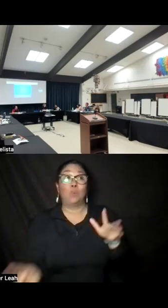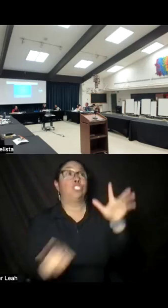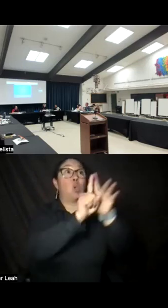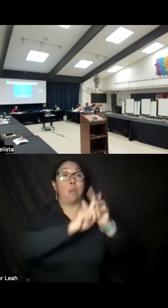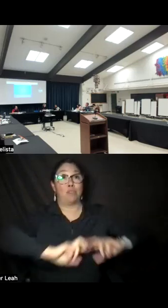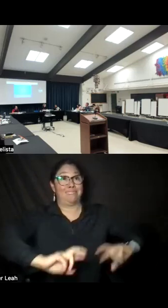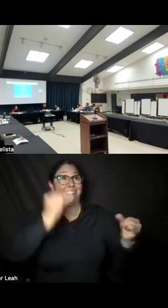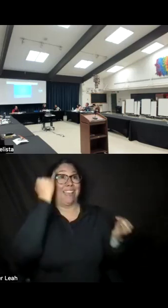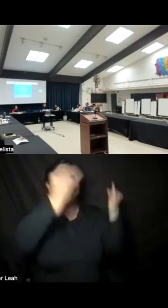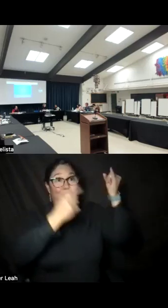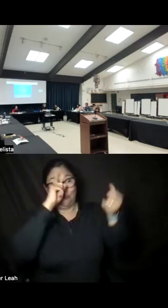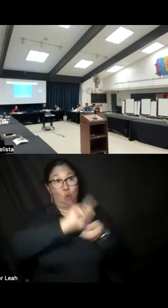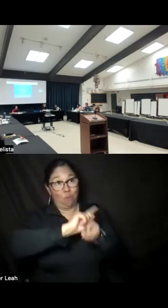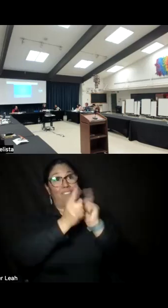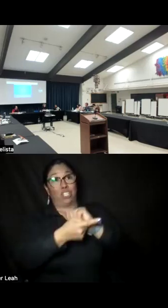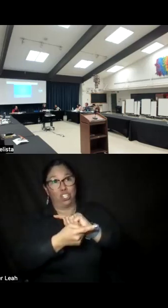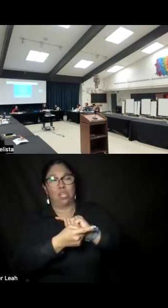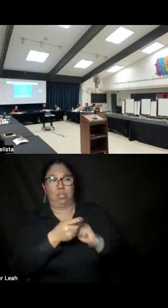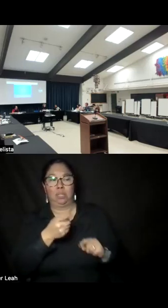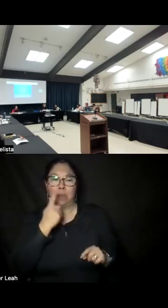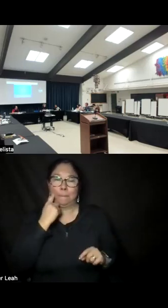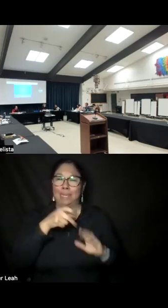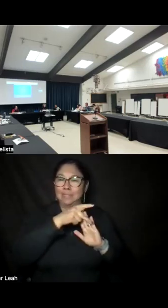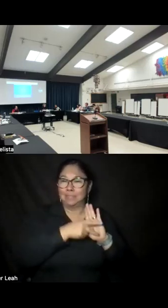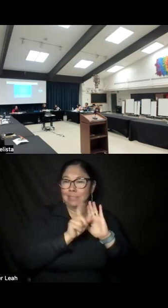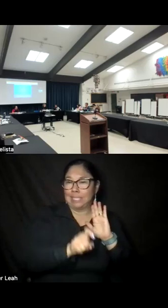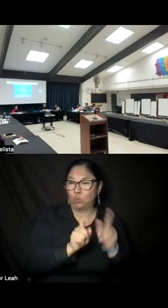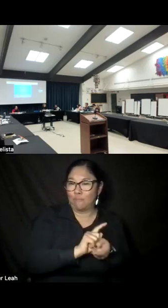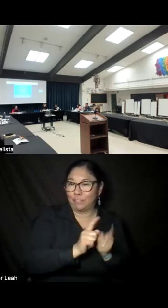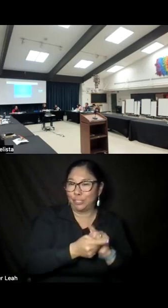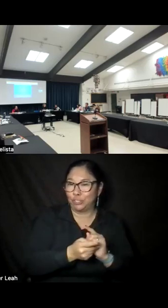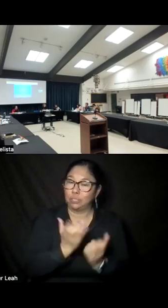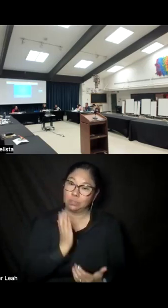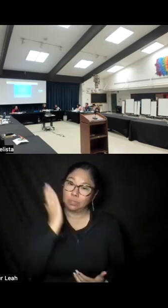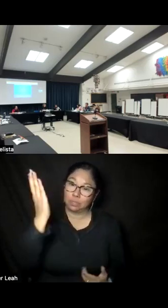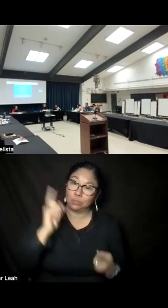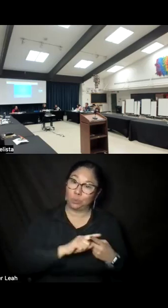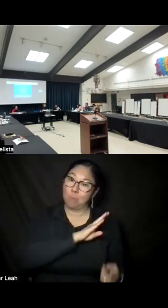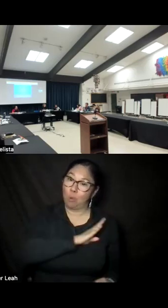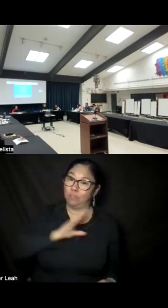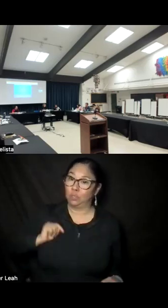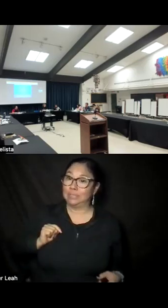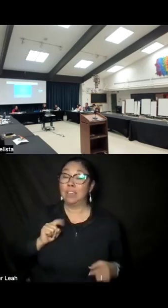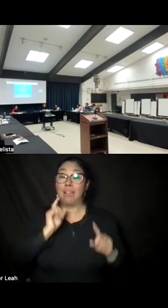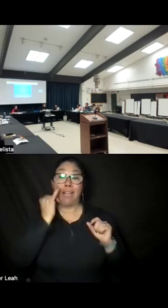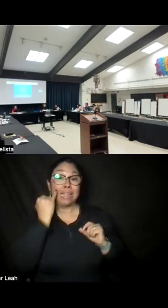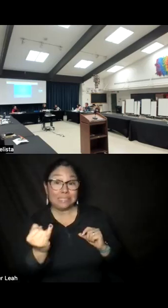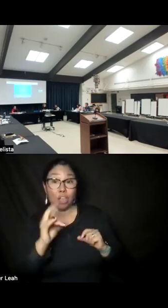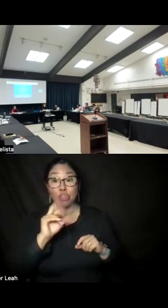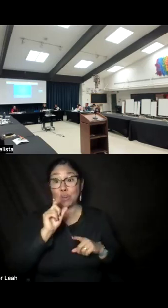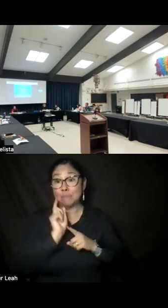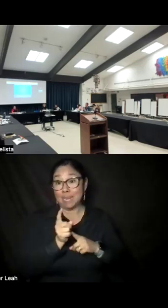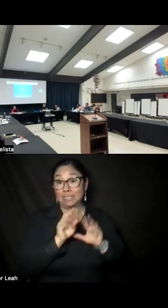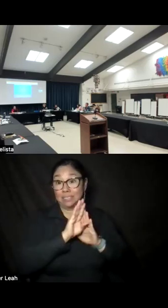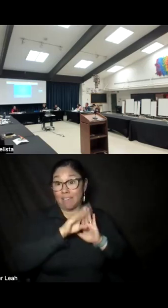propose a revision if needed to the Board of Trustees. And so the ideally will block out 30 minutes of the meeting for that